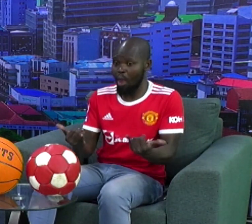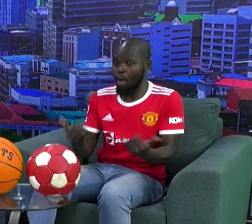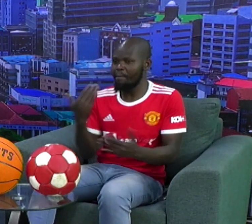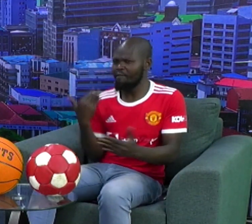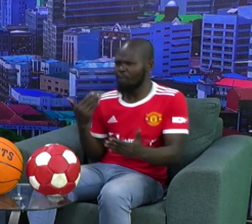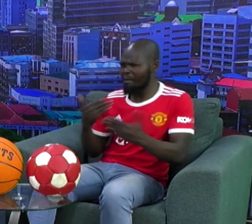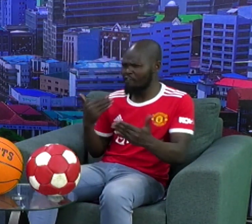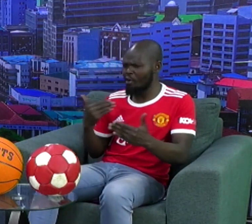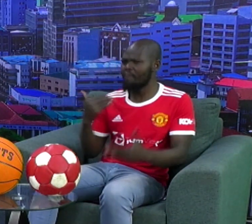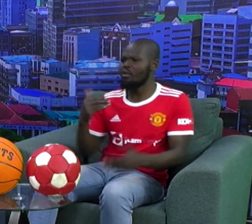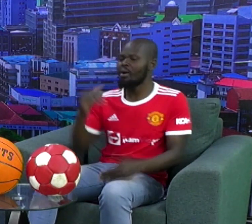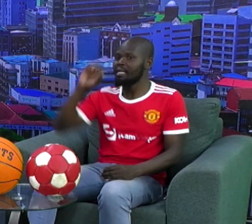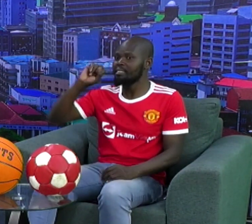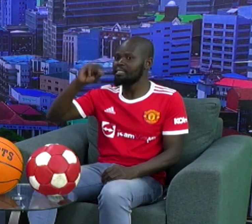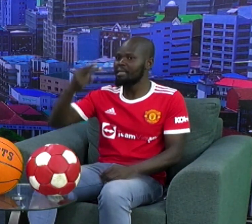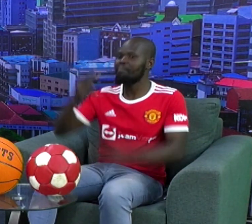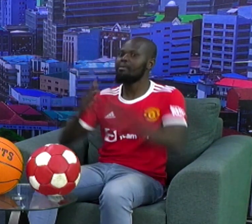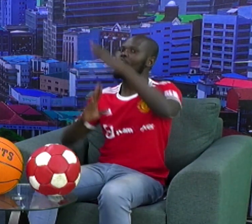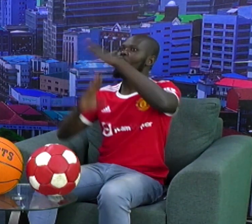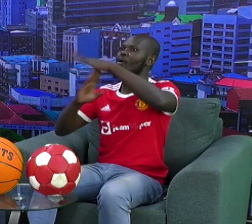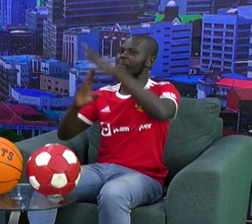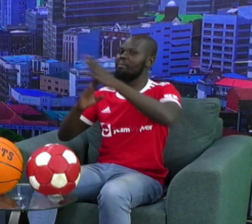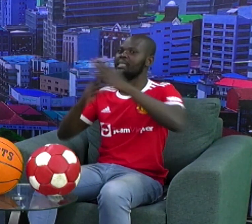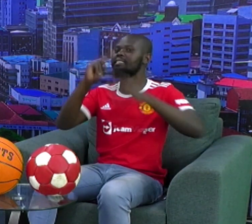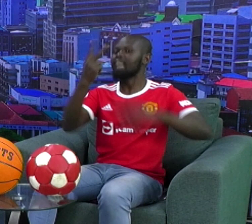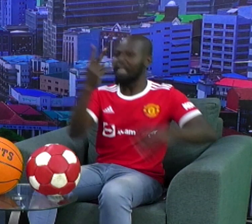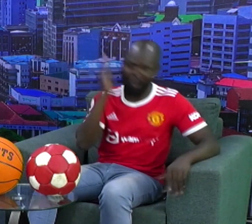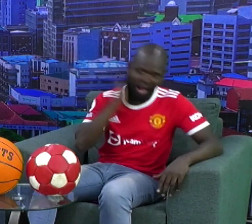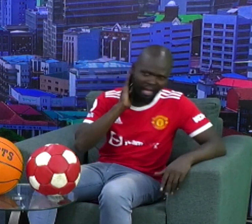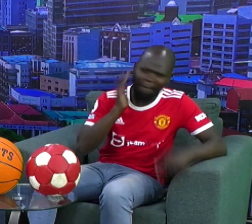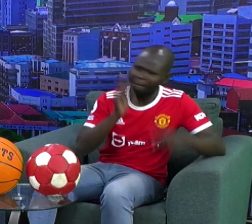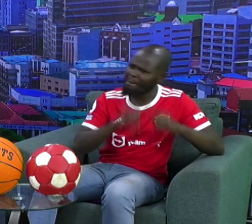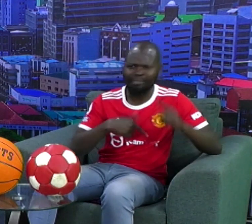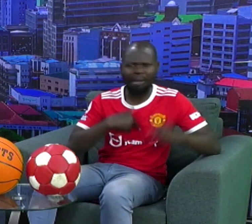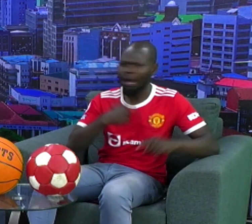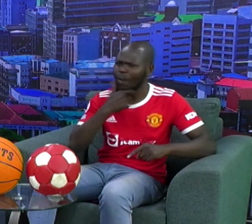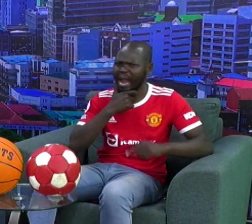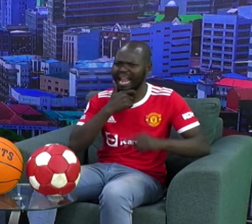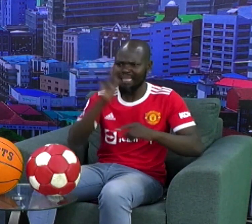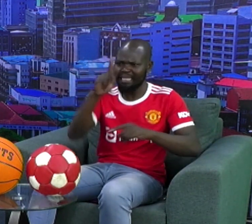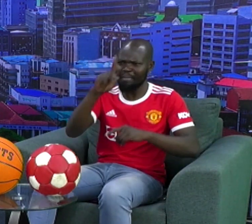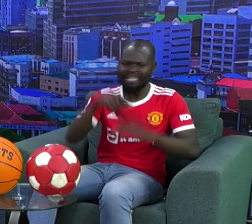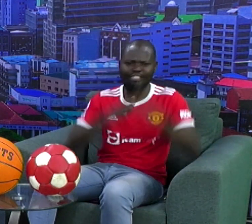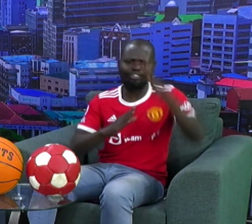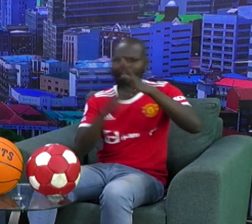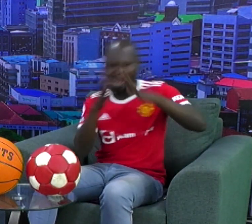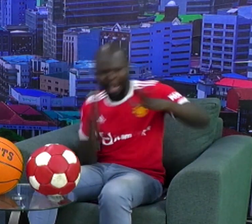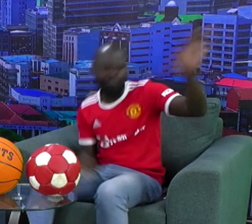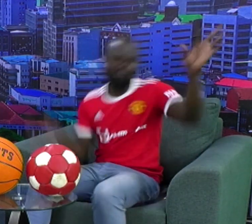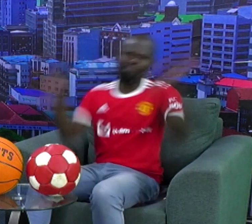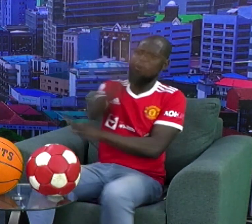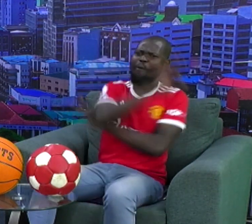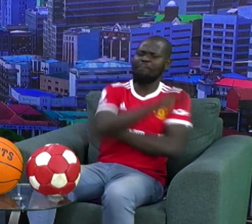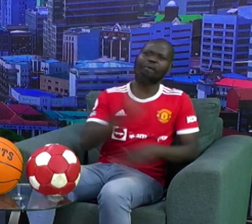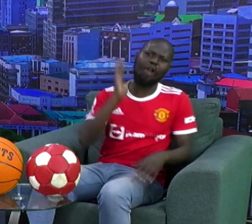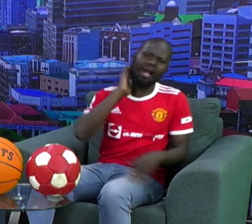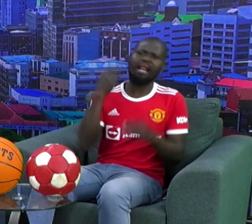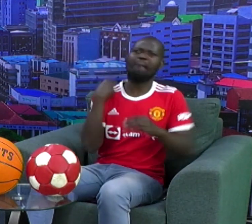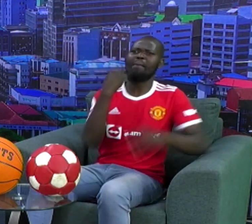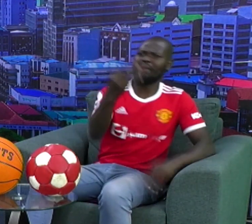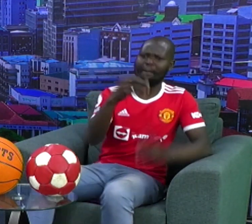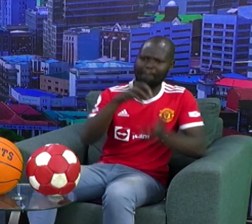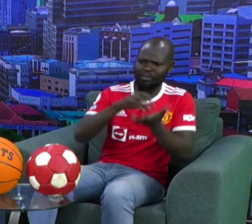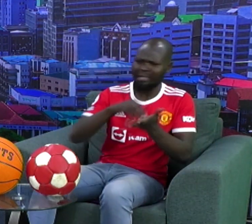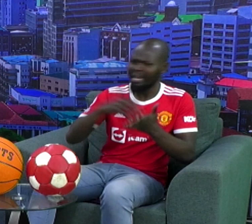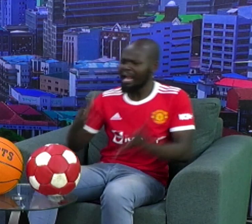KPL, and now before Shabana was top, and then Moranga was number 2. Right. And I'm wondering how